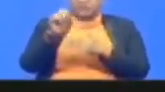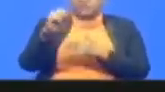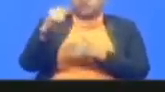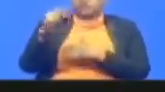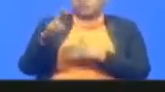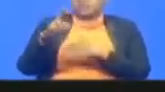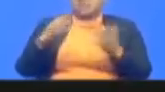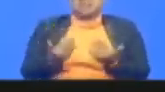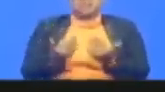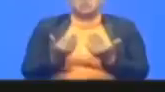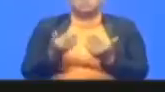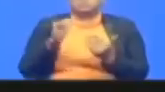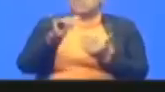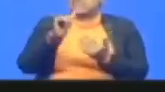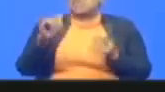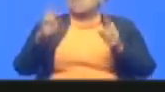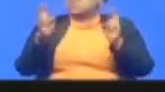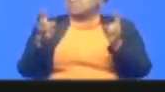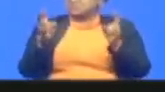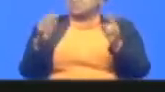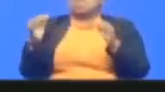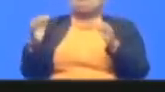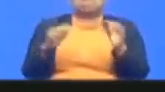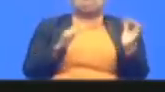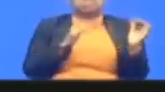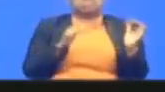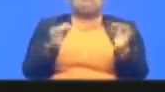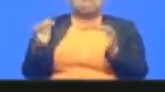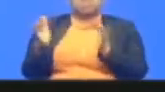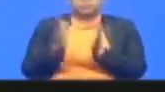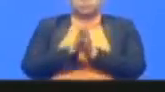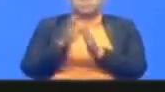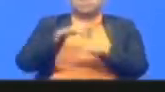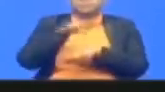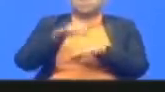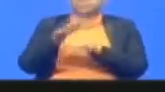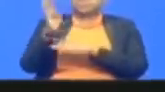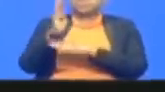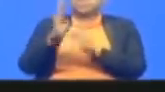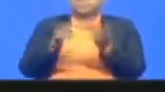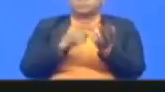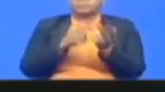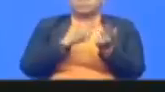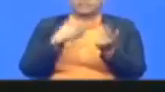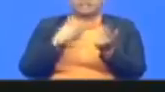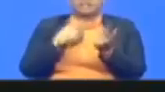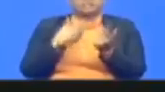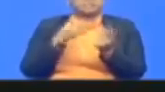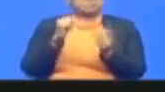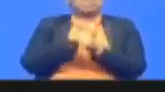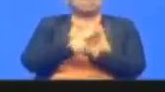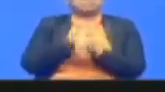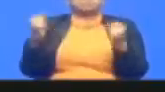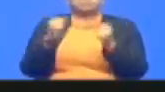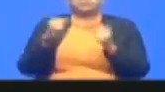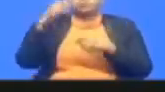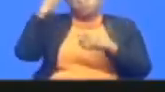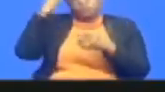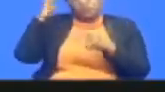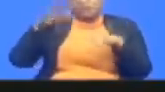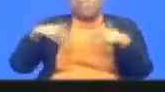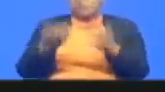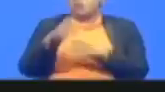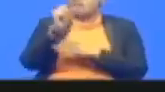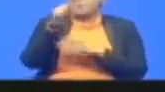has remained a subject of debate, with the Kenya National Bureau of Statistics seemingly unable to settle on what between